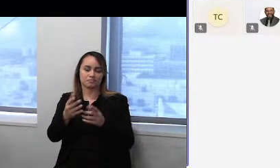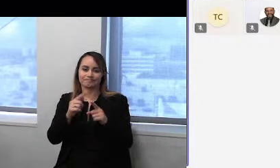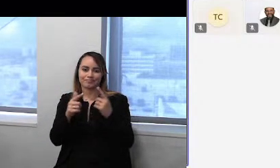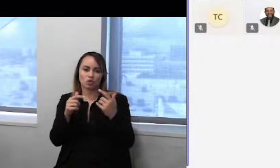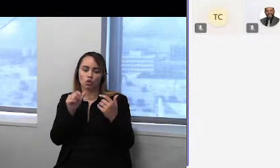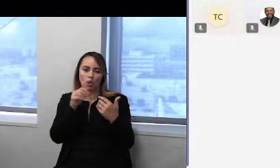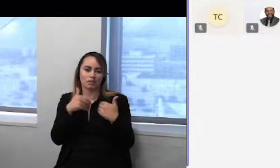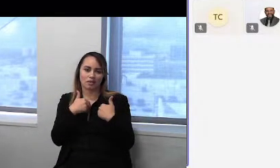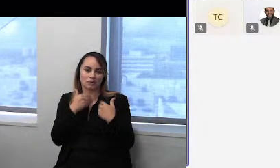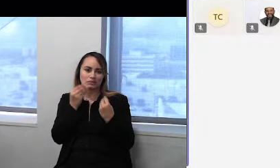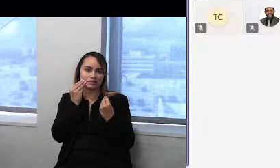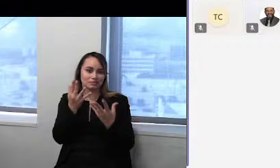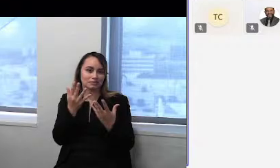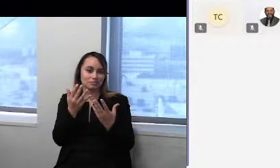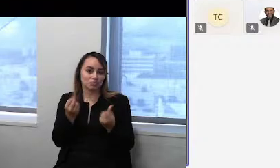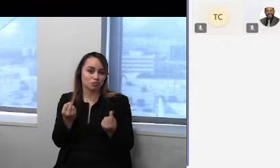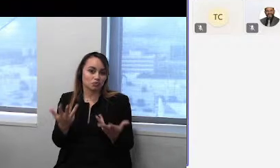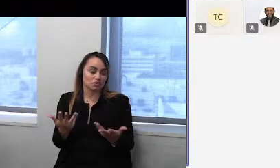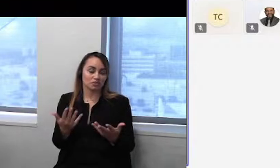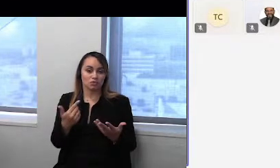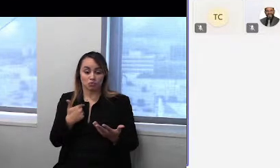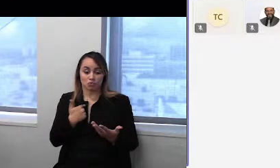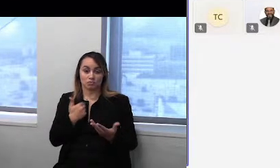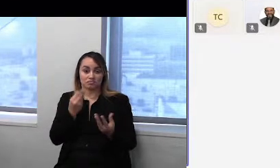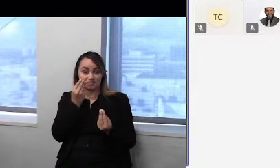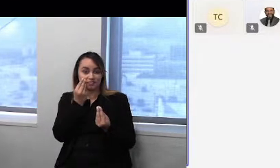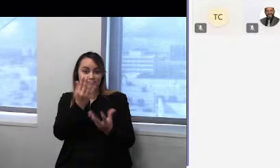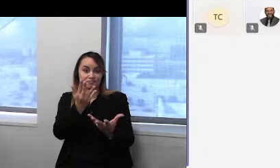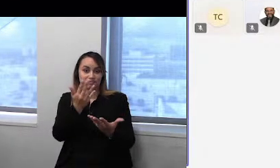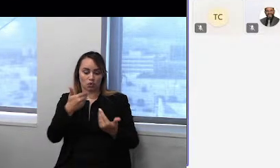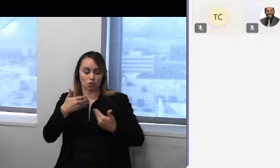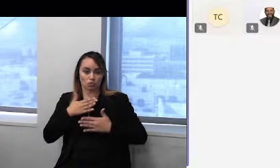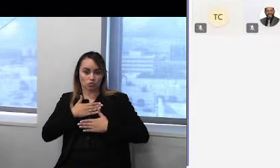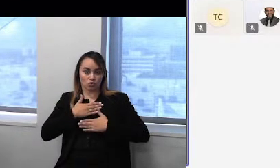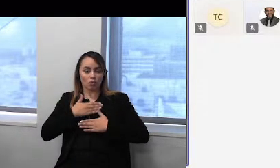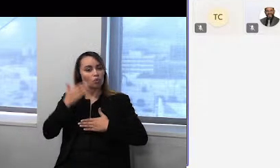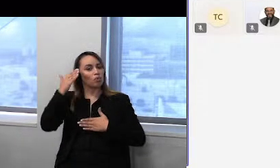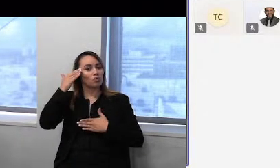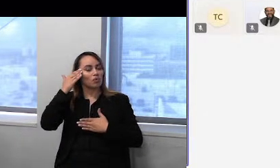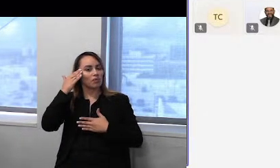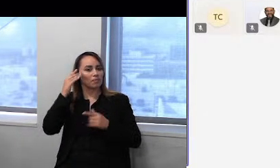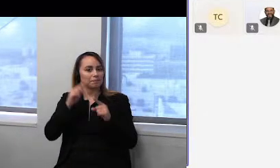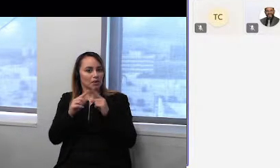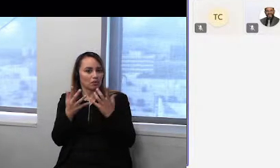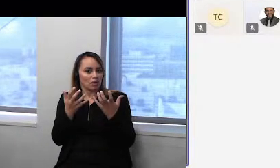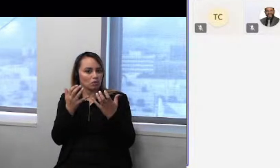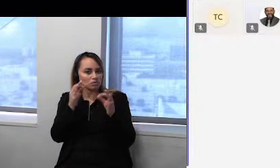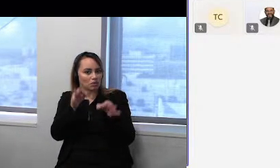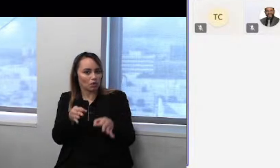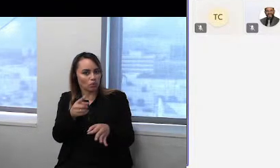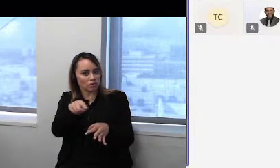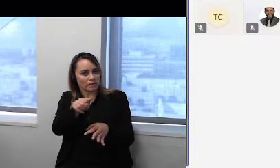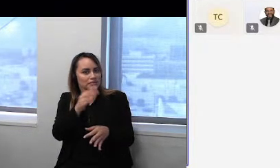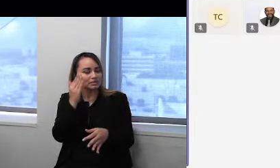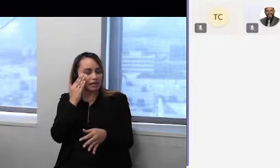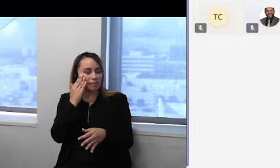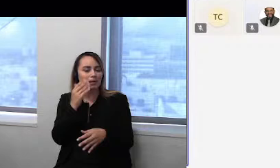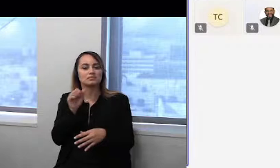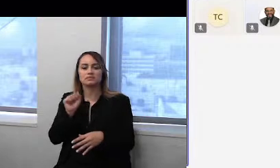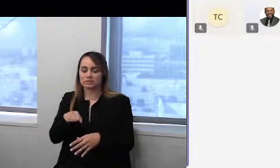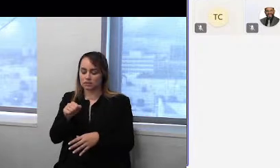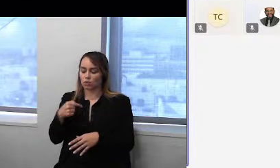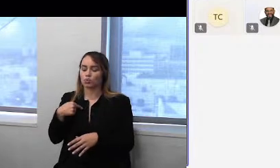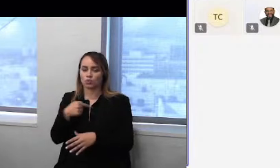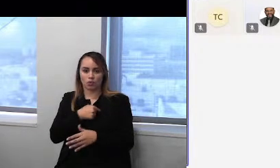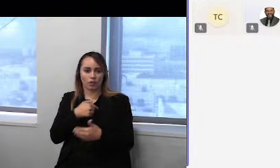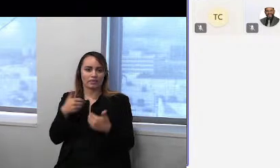I know, right? So please just. That's all we want. That's. I just want to make sure. We do have where is it going to be